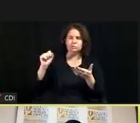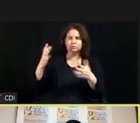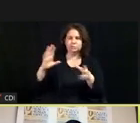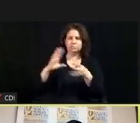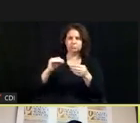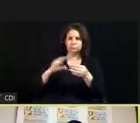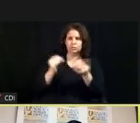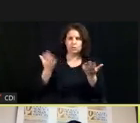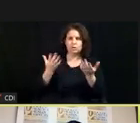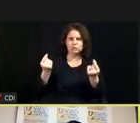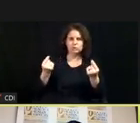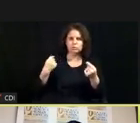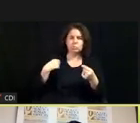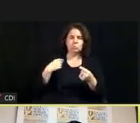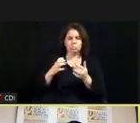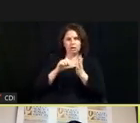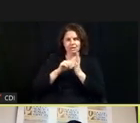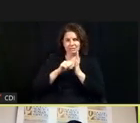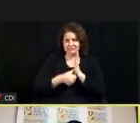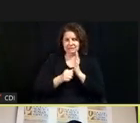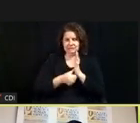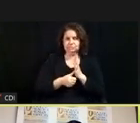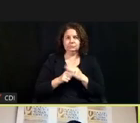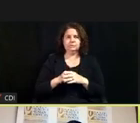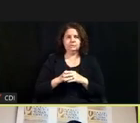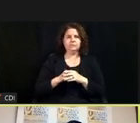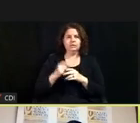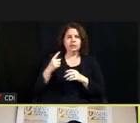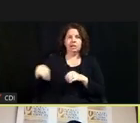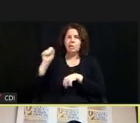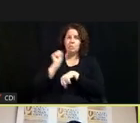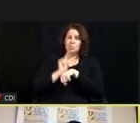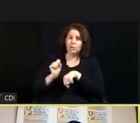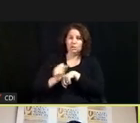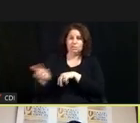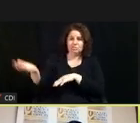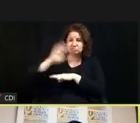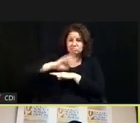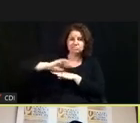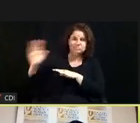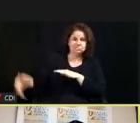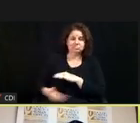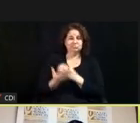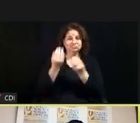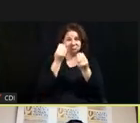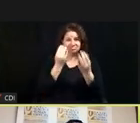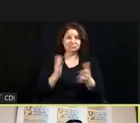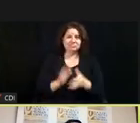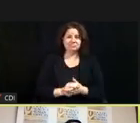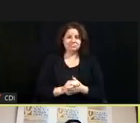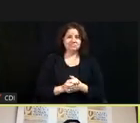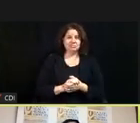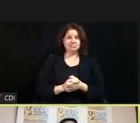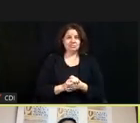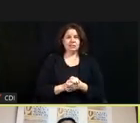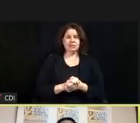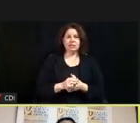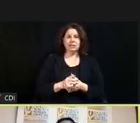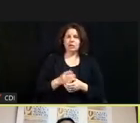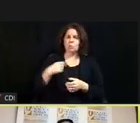reiterate, they are just working day and night, making tremendous personal sacrifice, as well